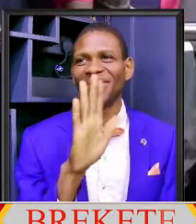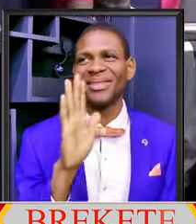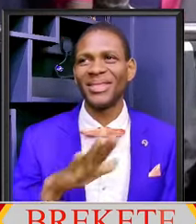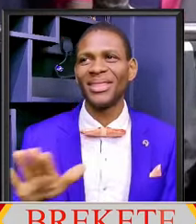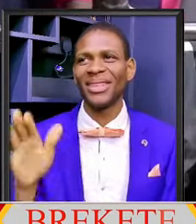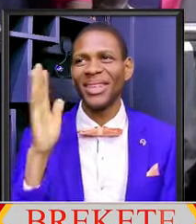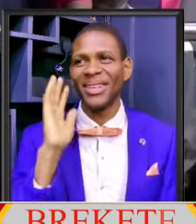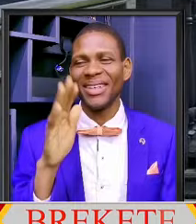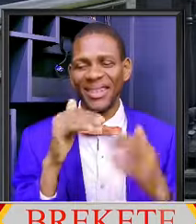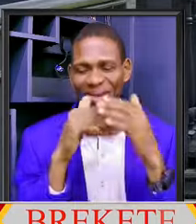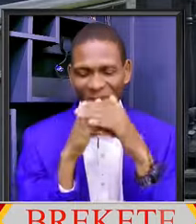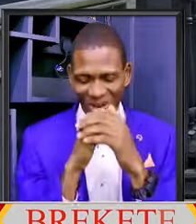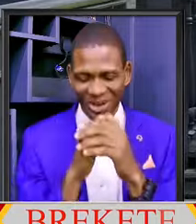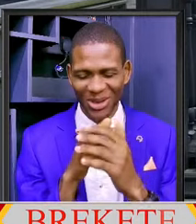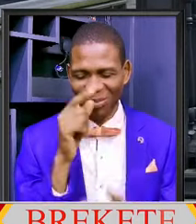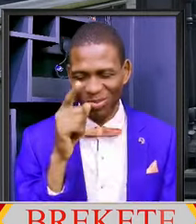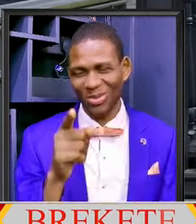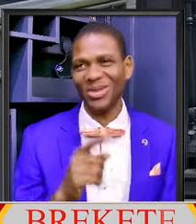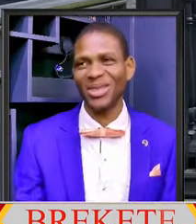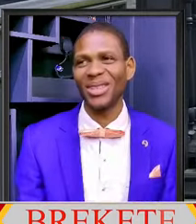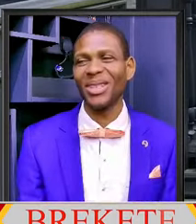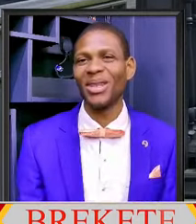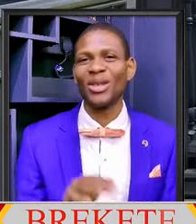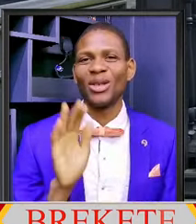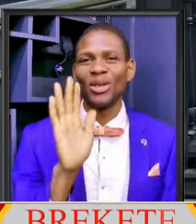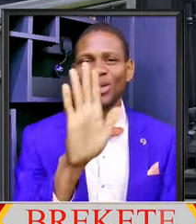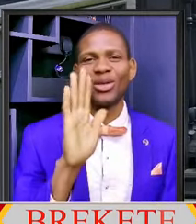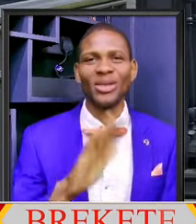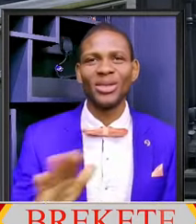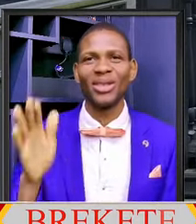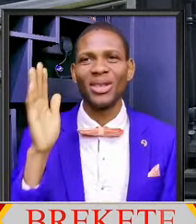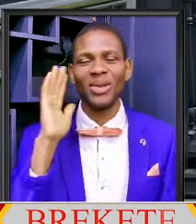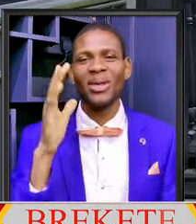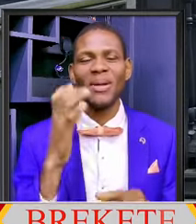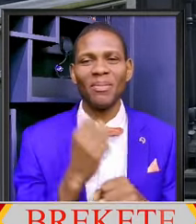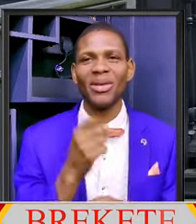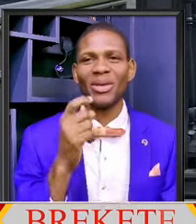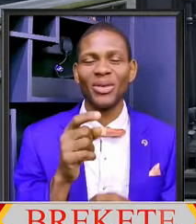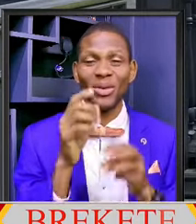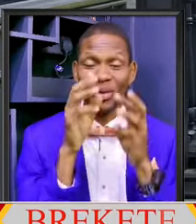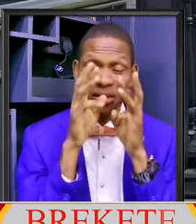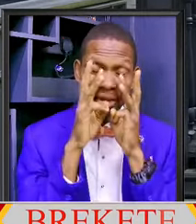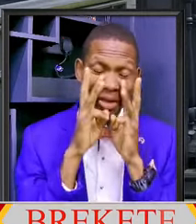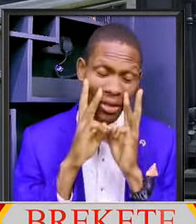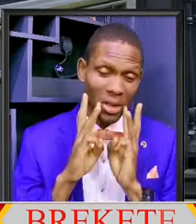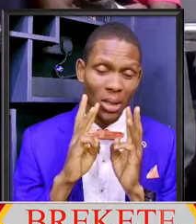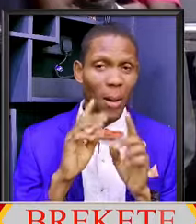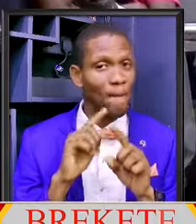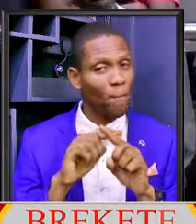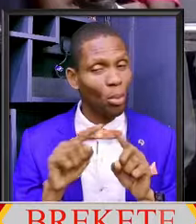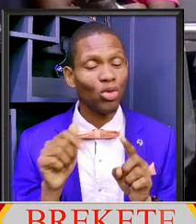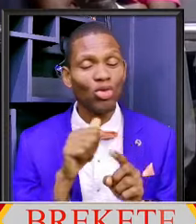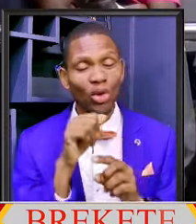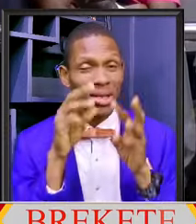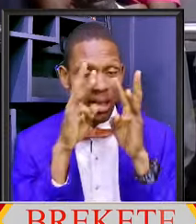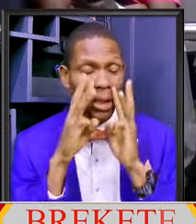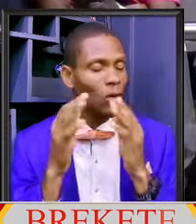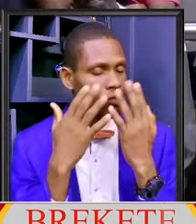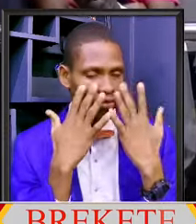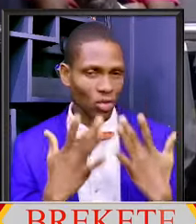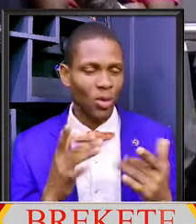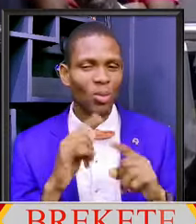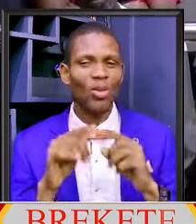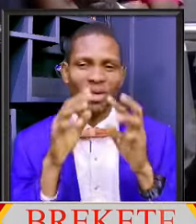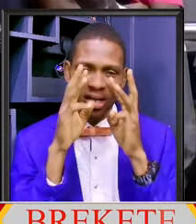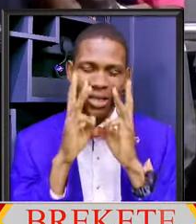Your children will worship you. Amen. Your children shall make you cry. Amen. But it is not going to be cry of sorrow, but